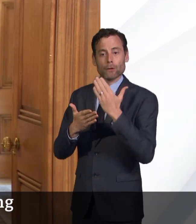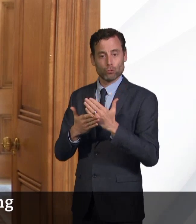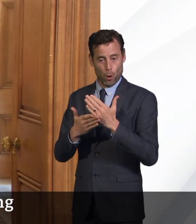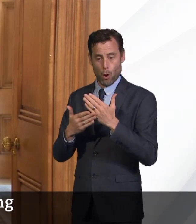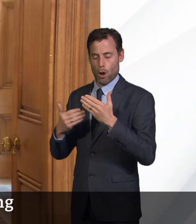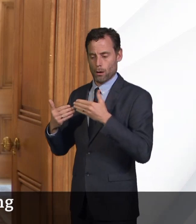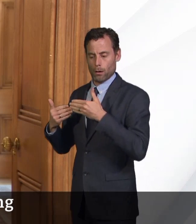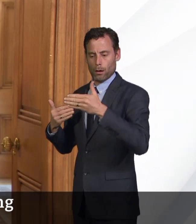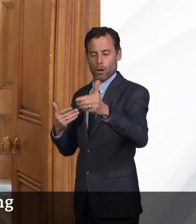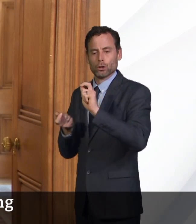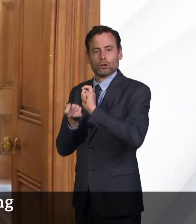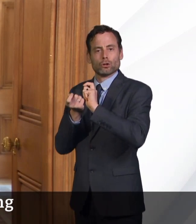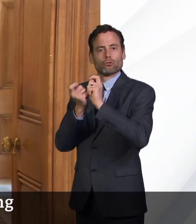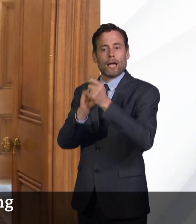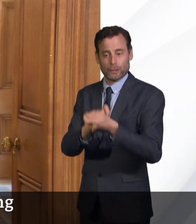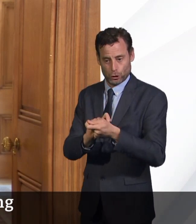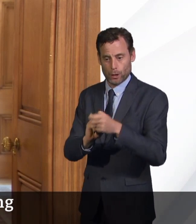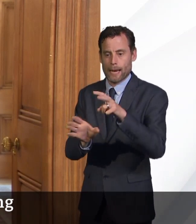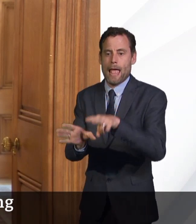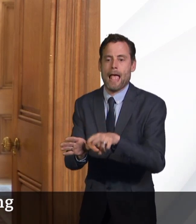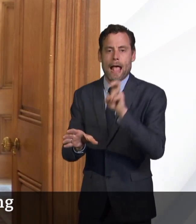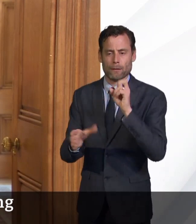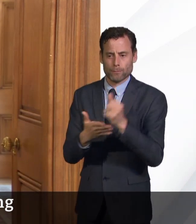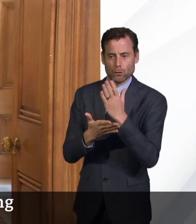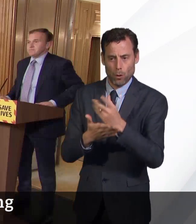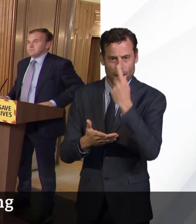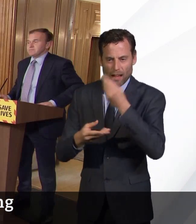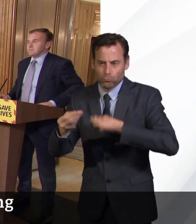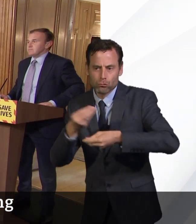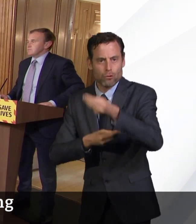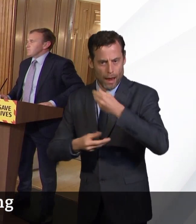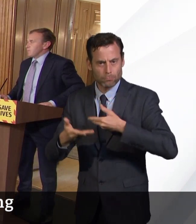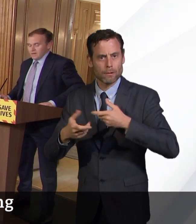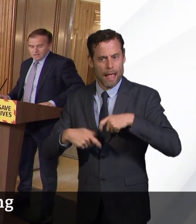period we can trade normally and function normally as a country.